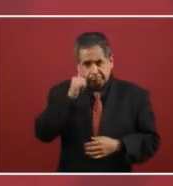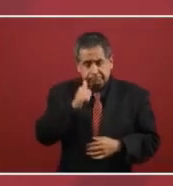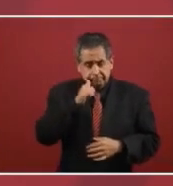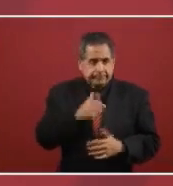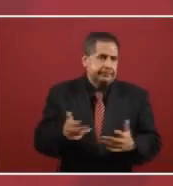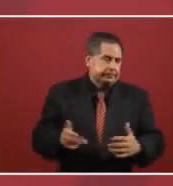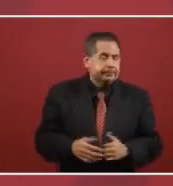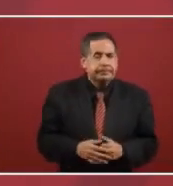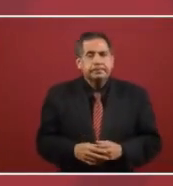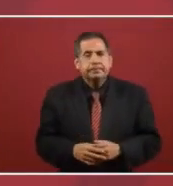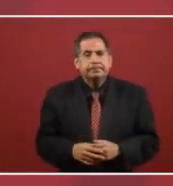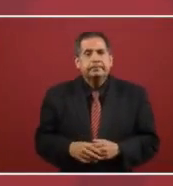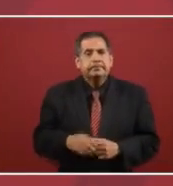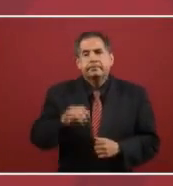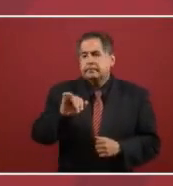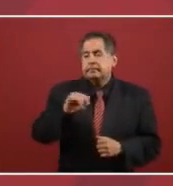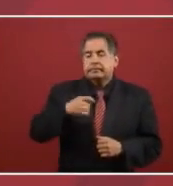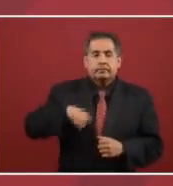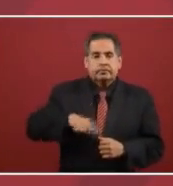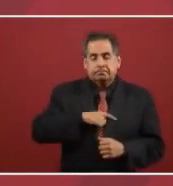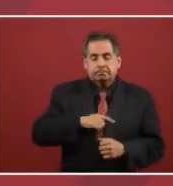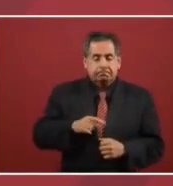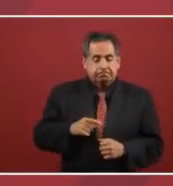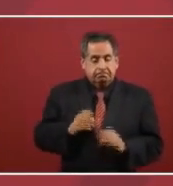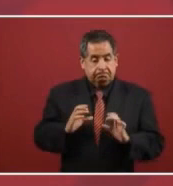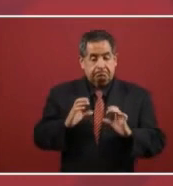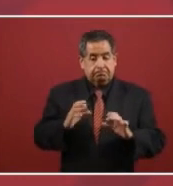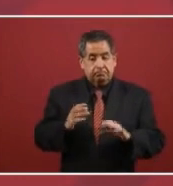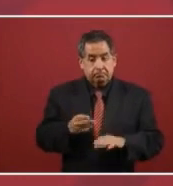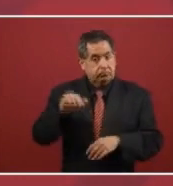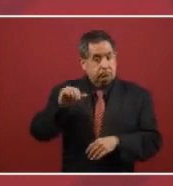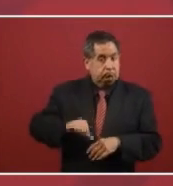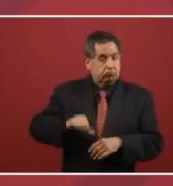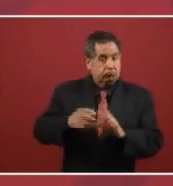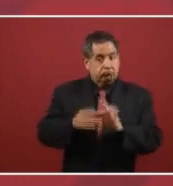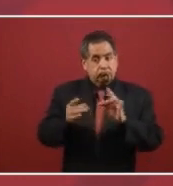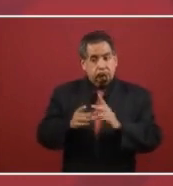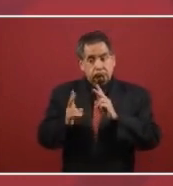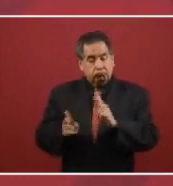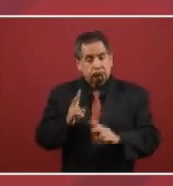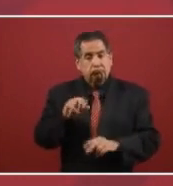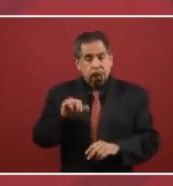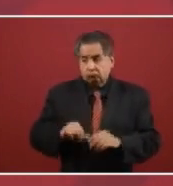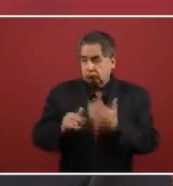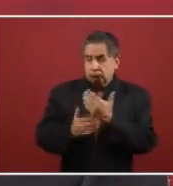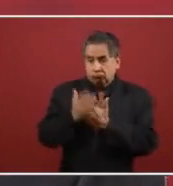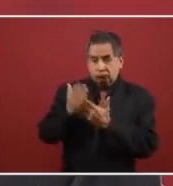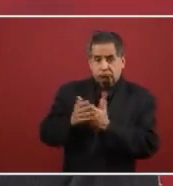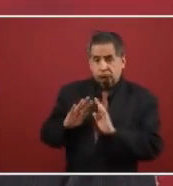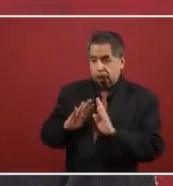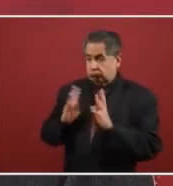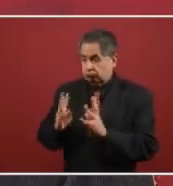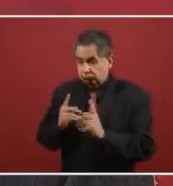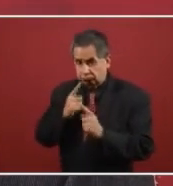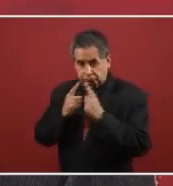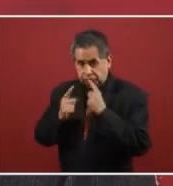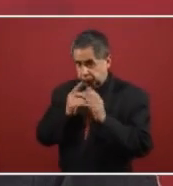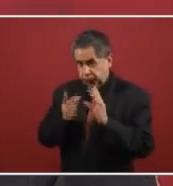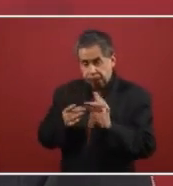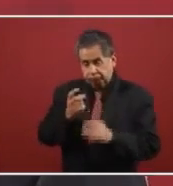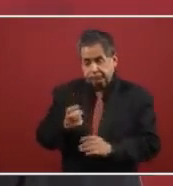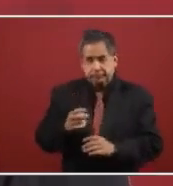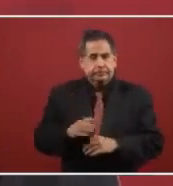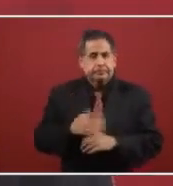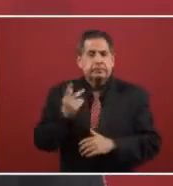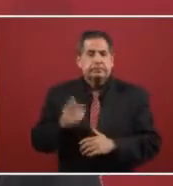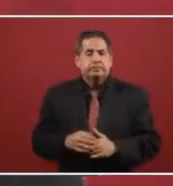Sí, estamos And yes, muy always, cuidadosos. Hoy we are más, very cautious, precisamente precisely